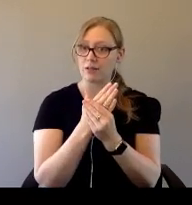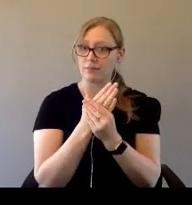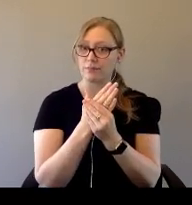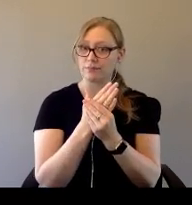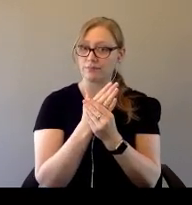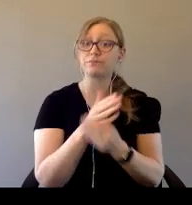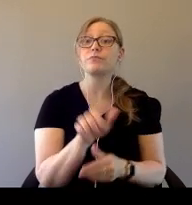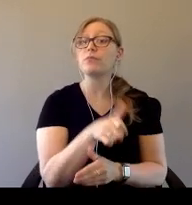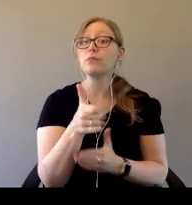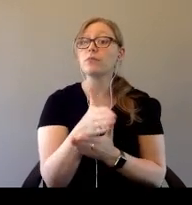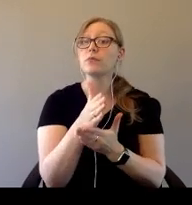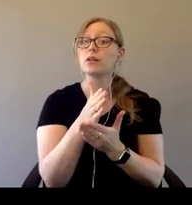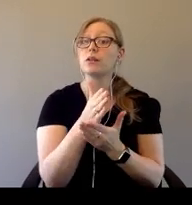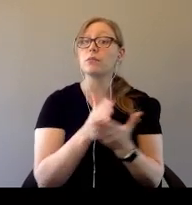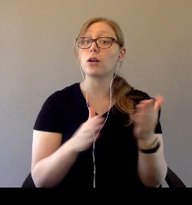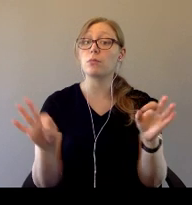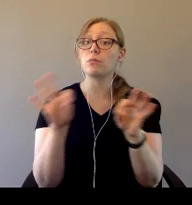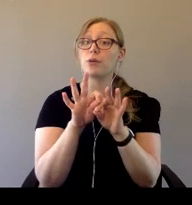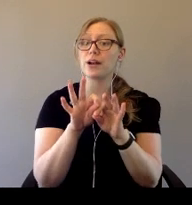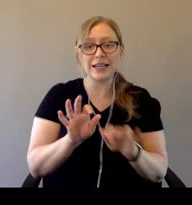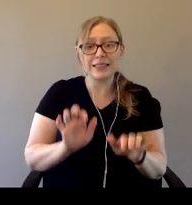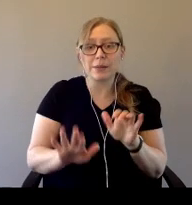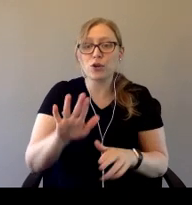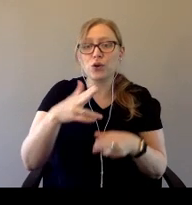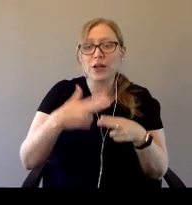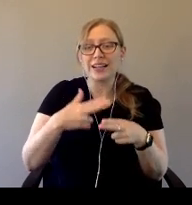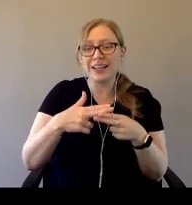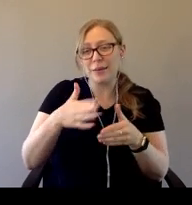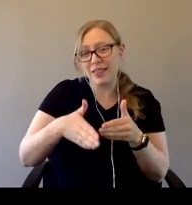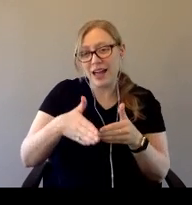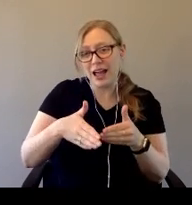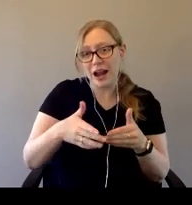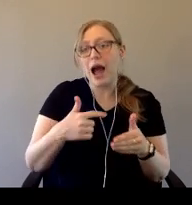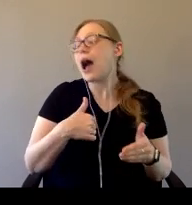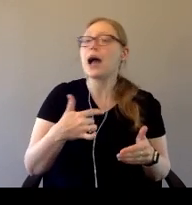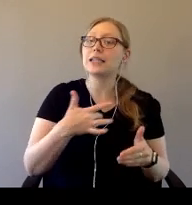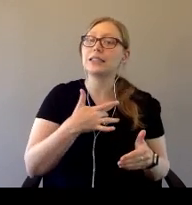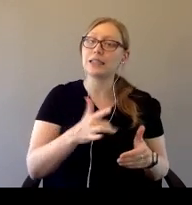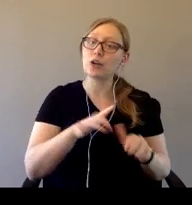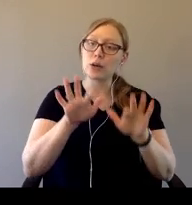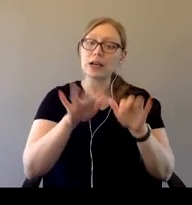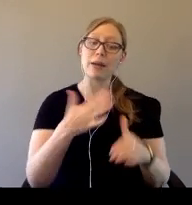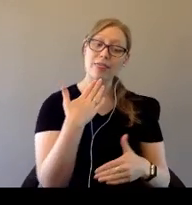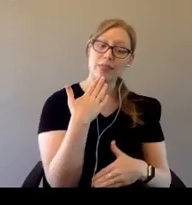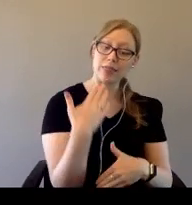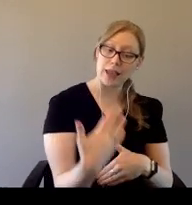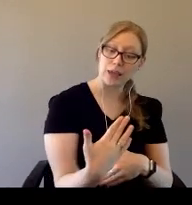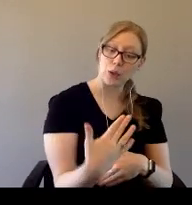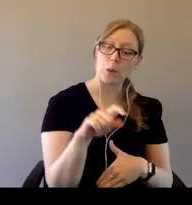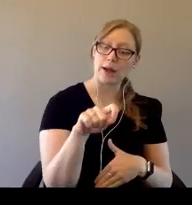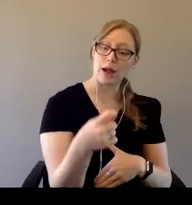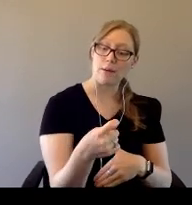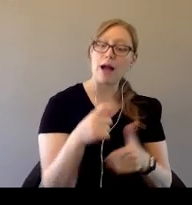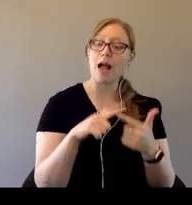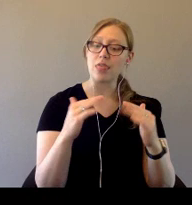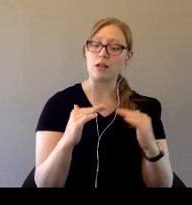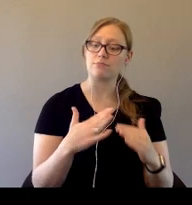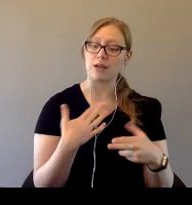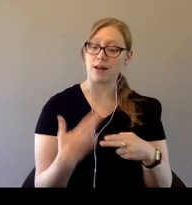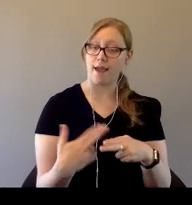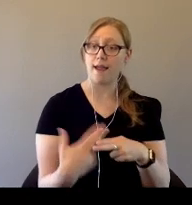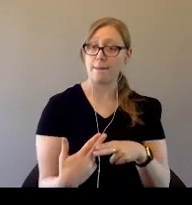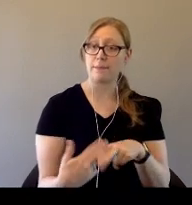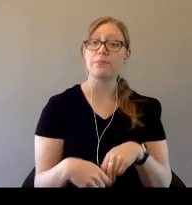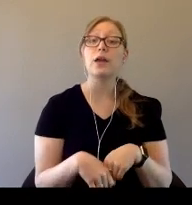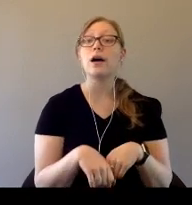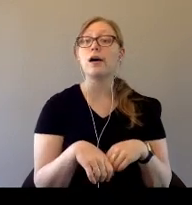Another important part is to write your name at the end. I like to end my emails with thank you, comma, and then write your name. Another thing people